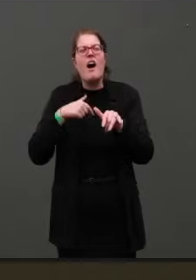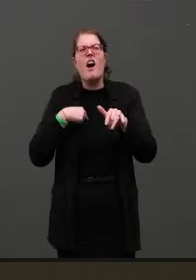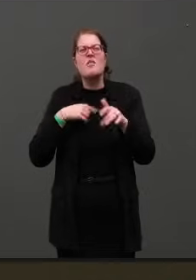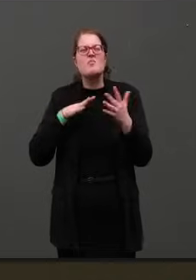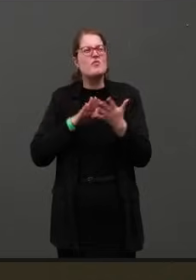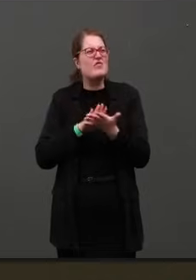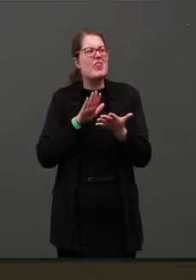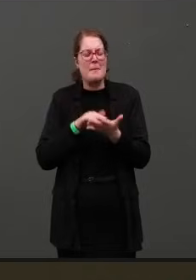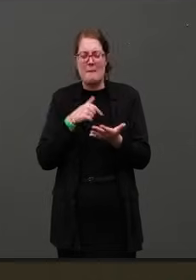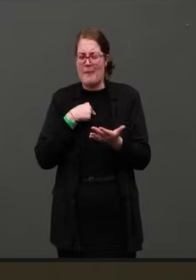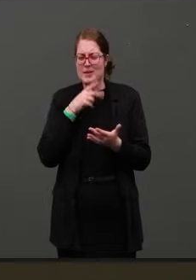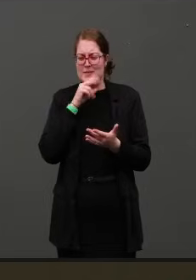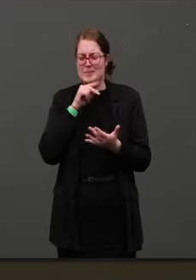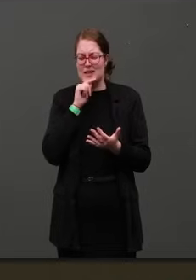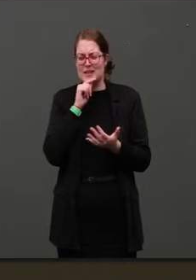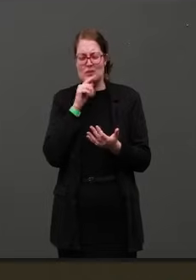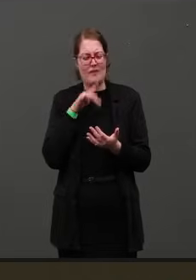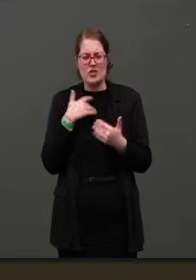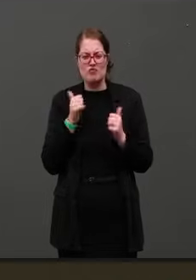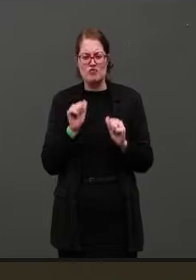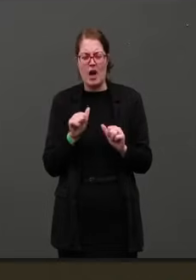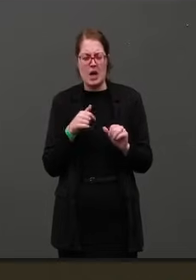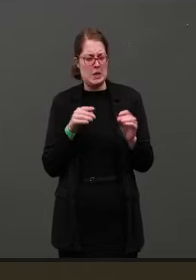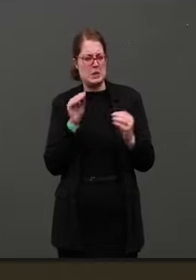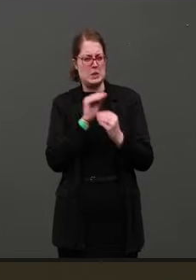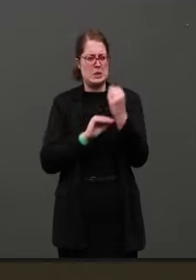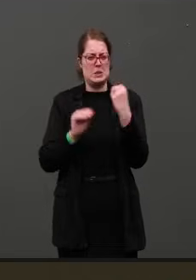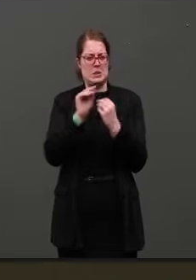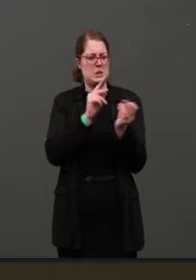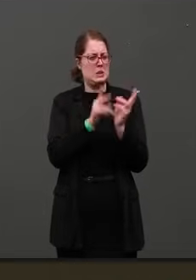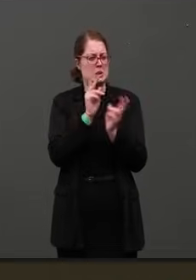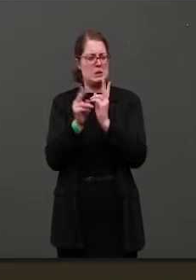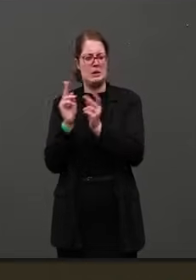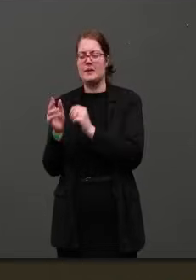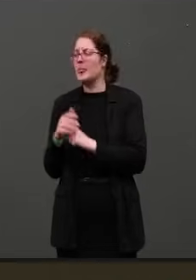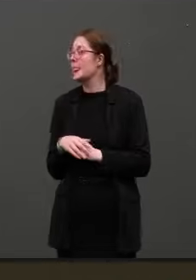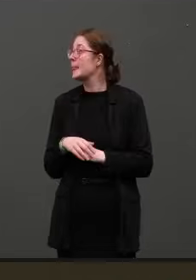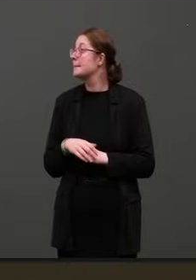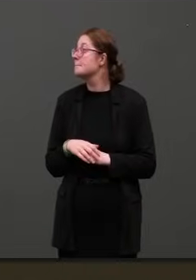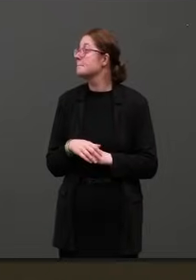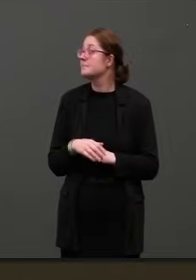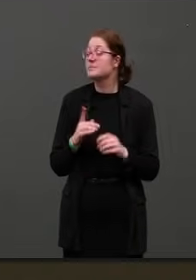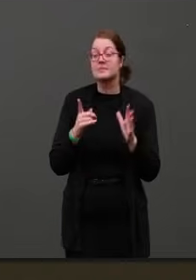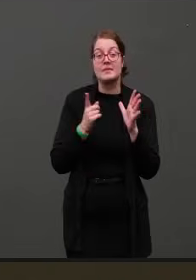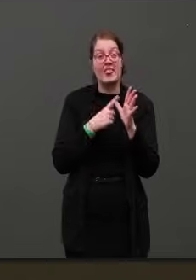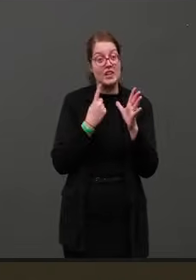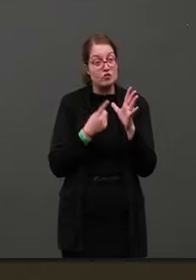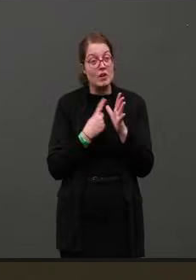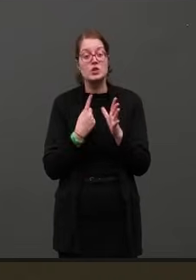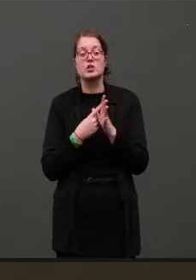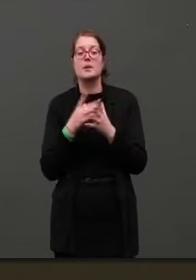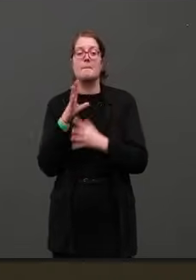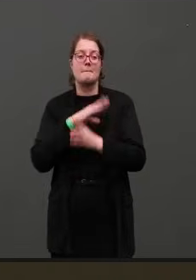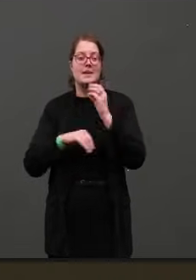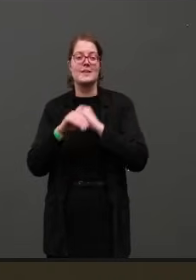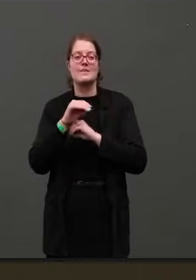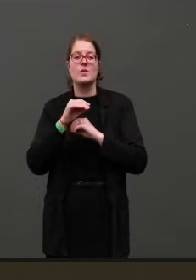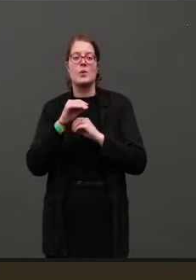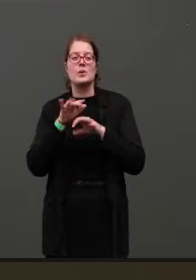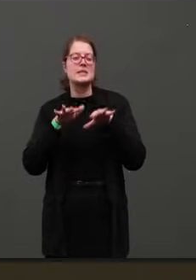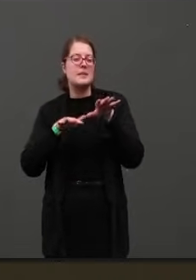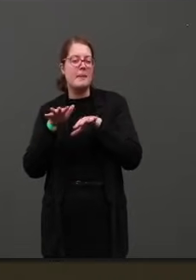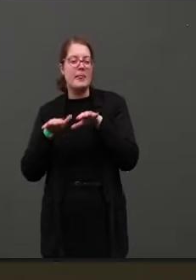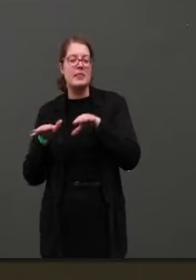It just doesn't feel right. So you've got to think about these things. Think about alliteration, metaphor, simile, subtle rhyme, even internal